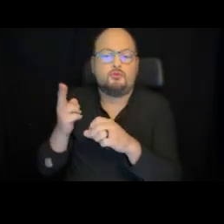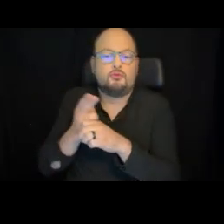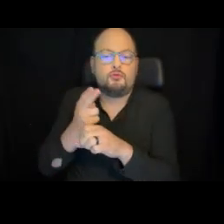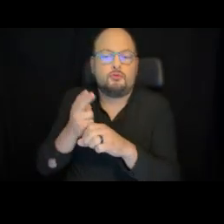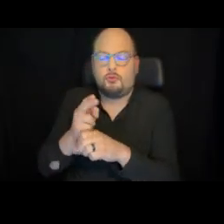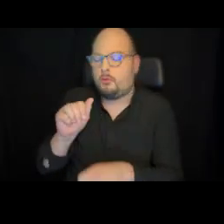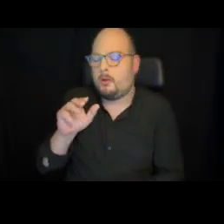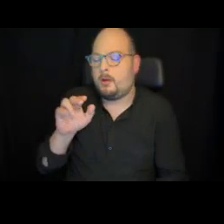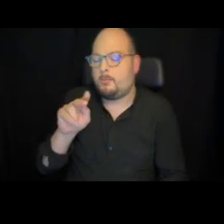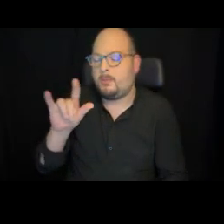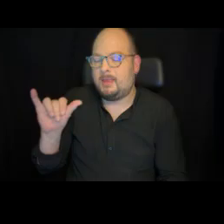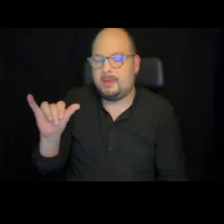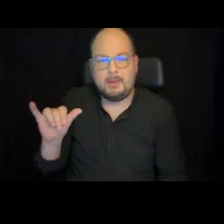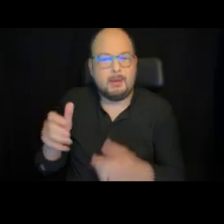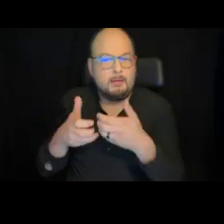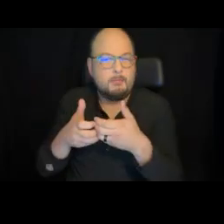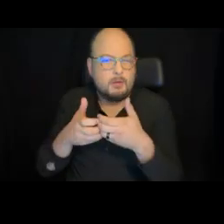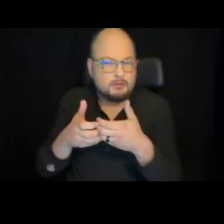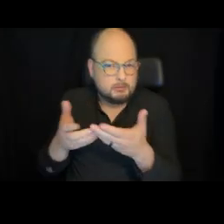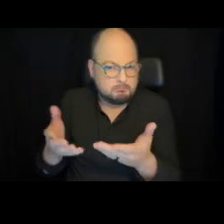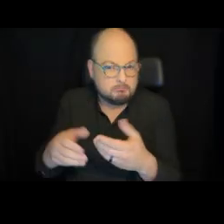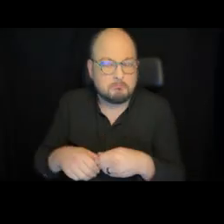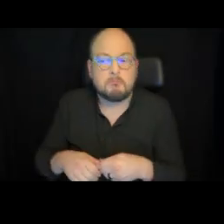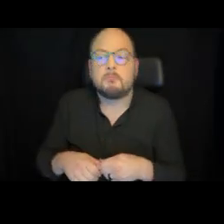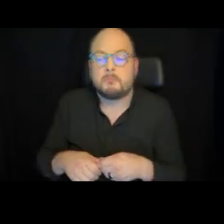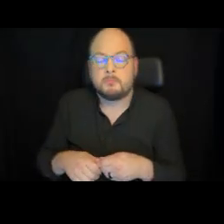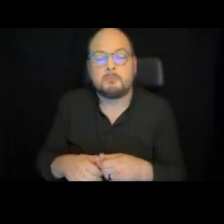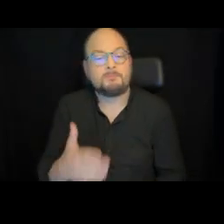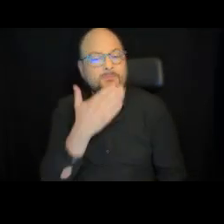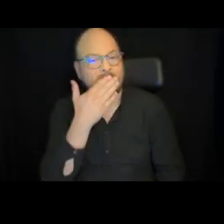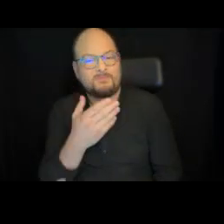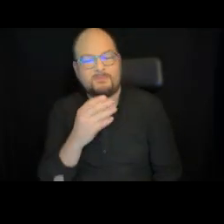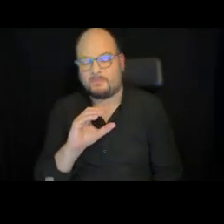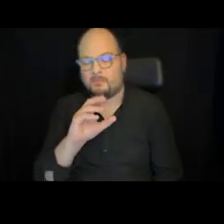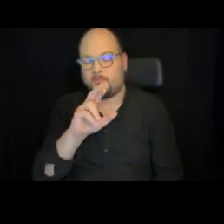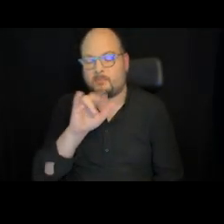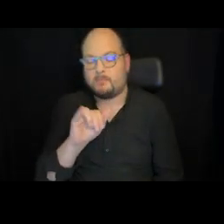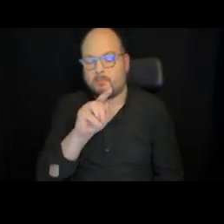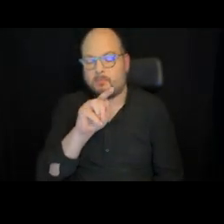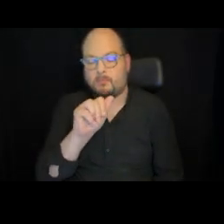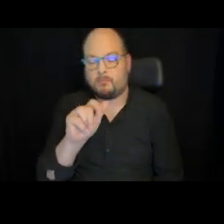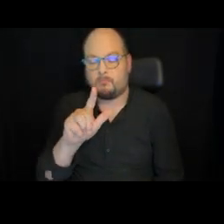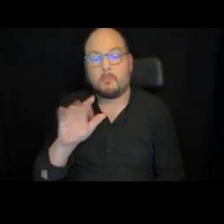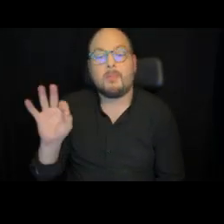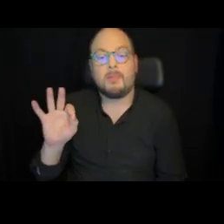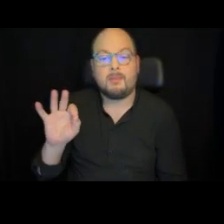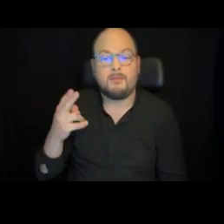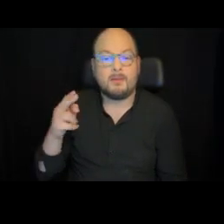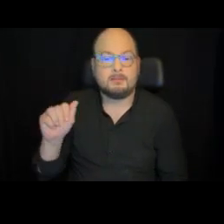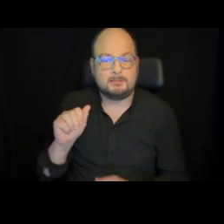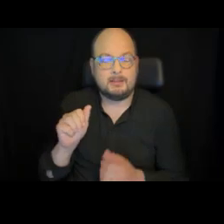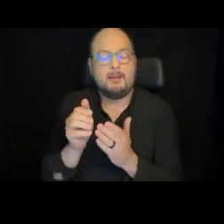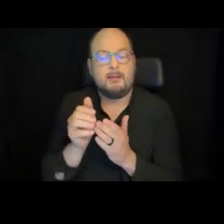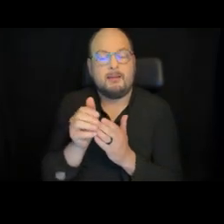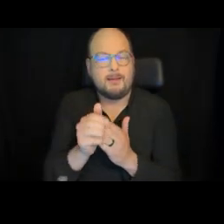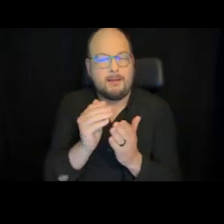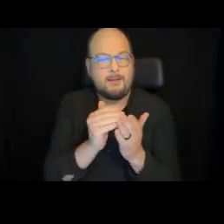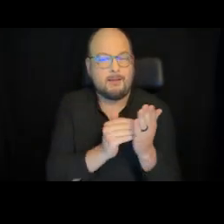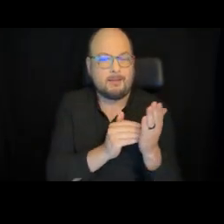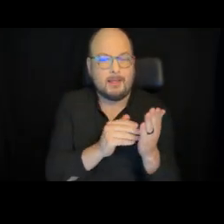Thank you for that, Crystal. The Fair Housing Accessibility Guidelines require that public use and common use areas